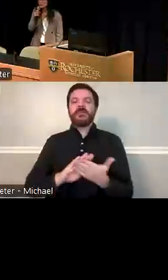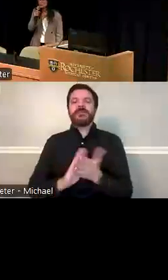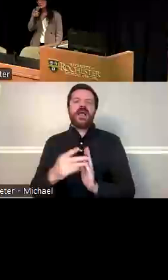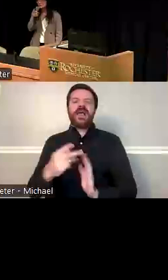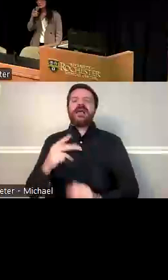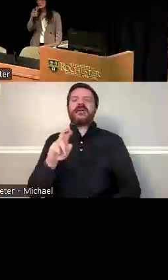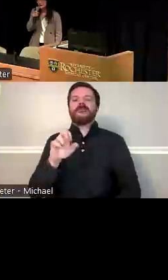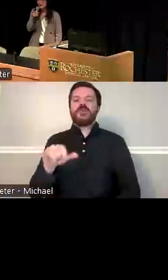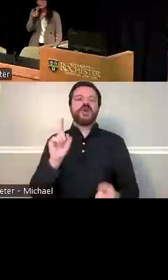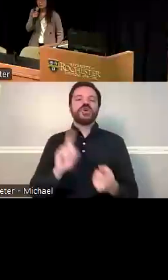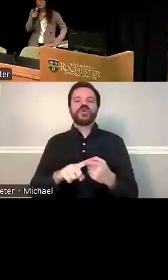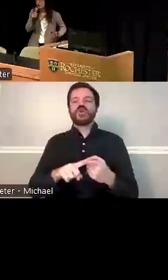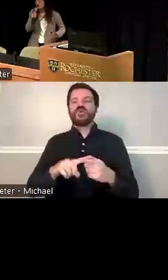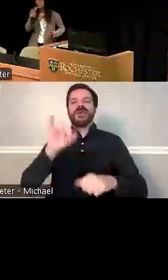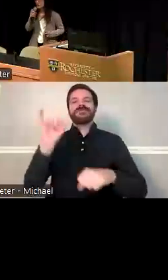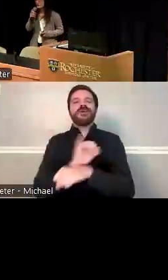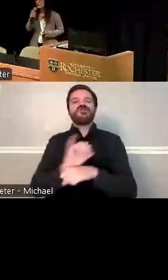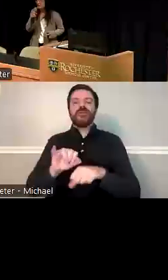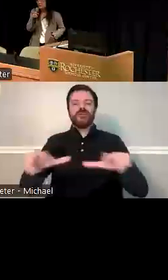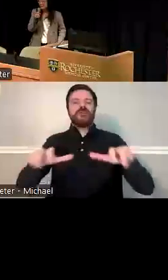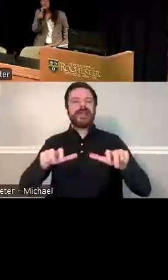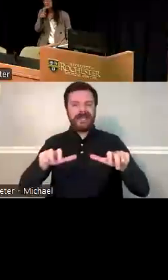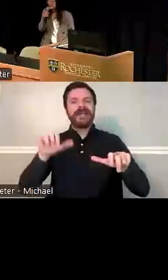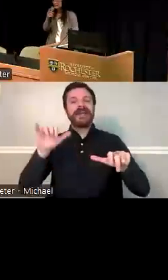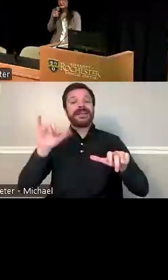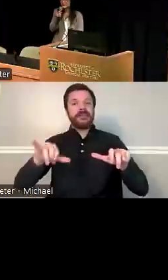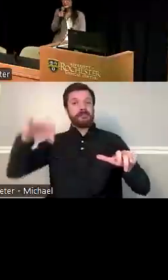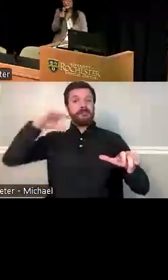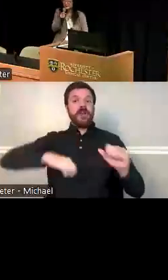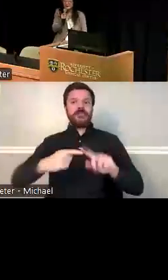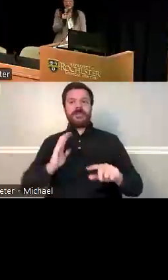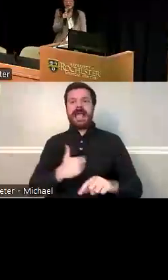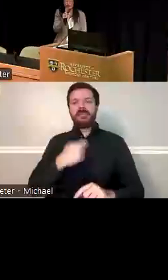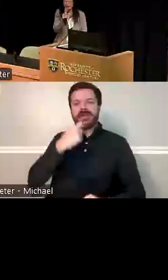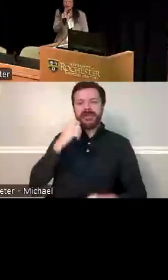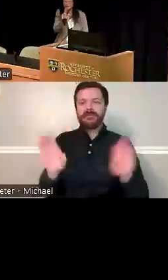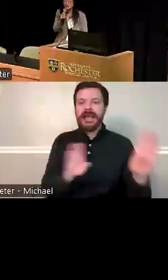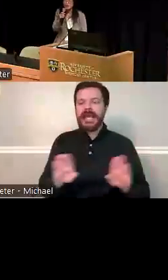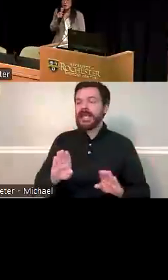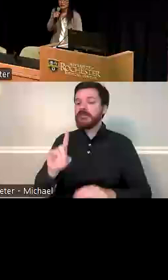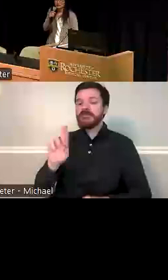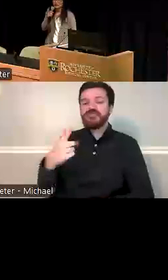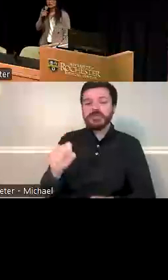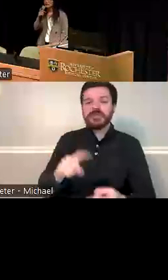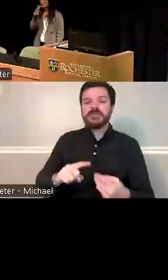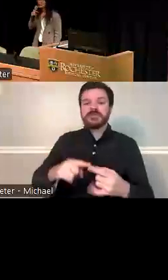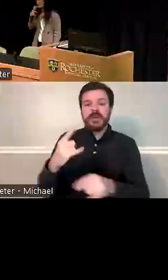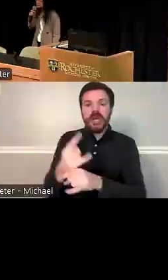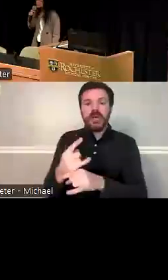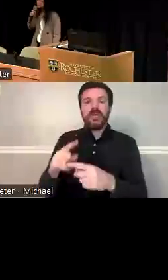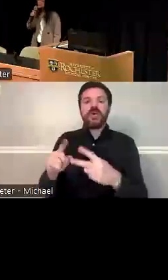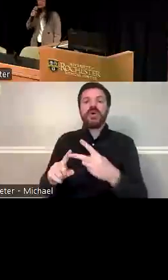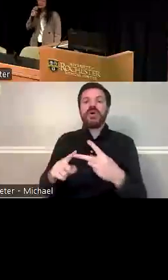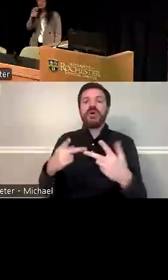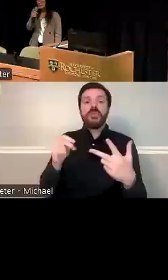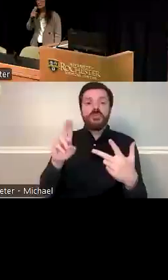industrial greed, profiting off of our addictive behaviors like drugs, alcohol use. It could also be